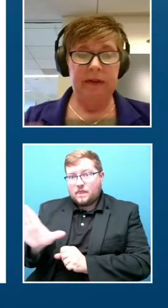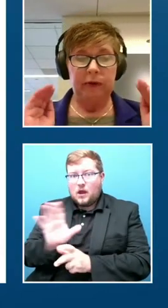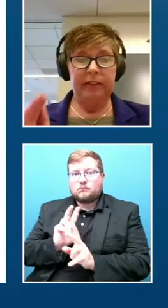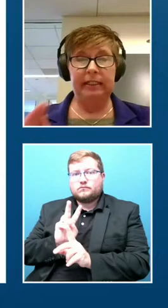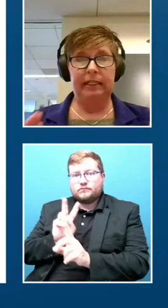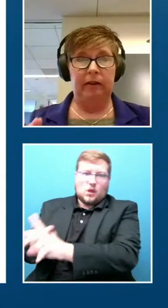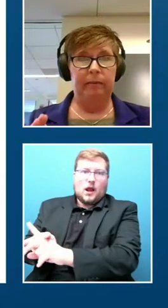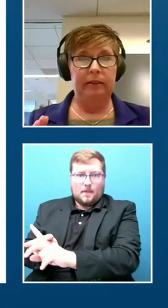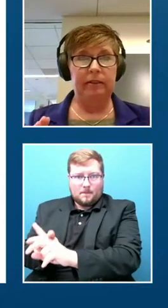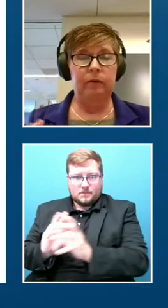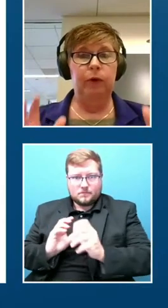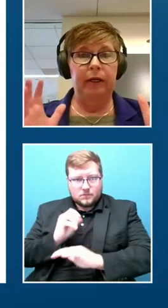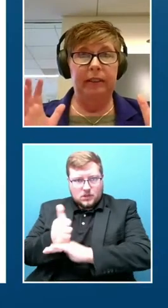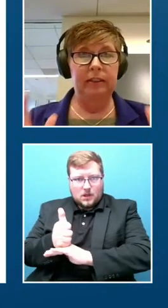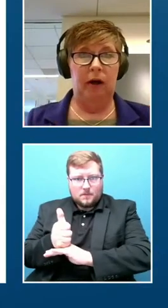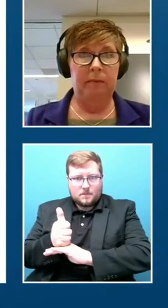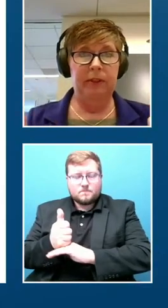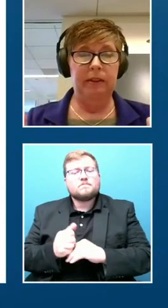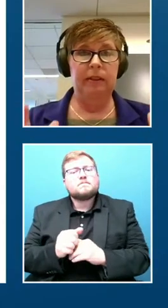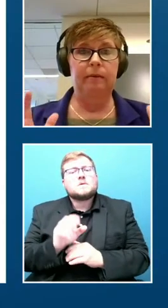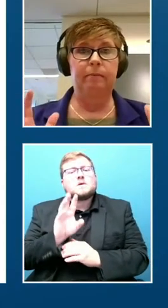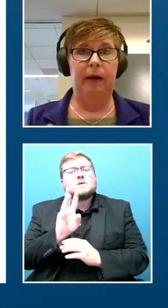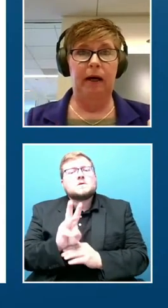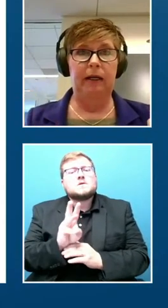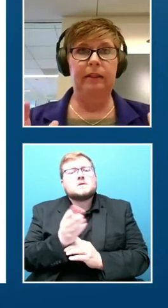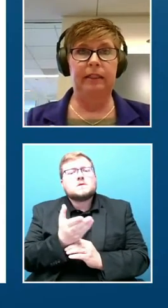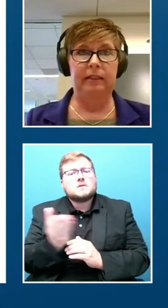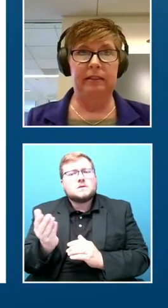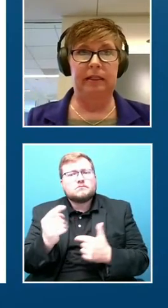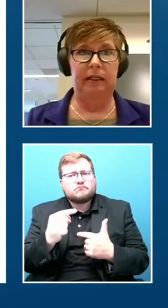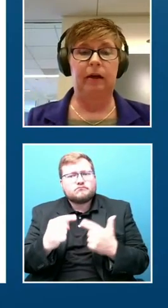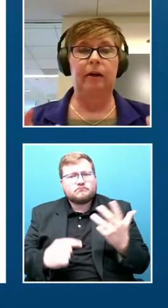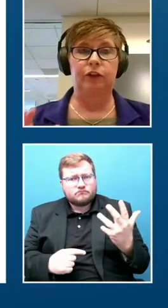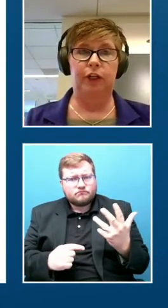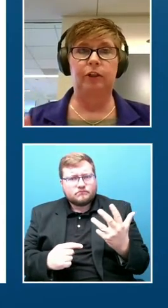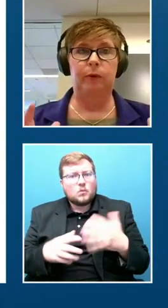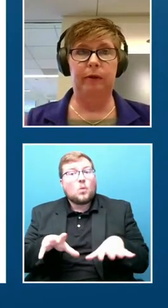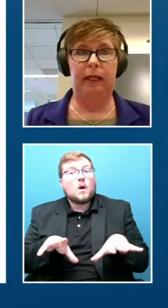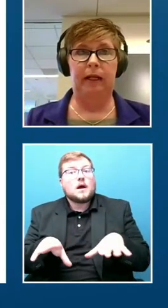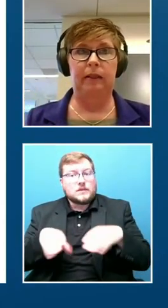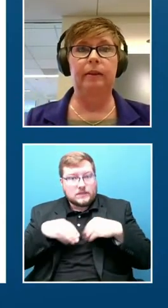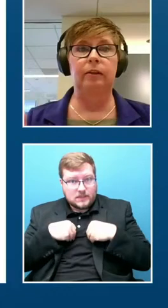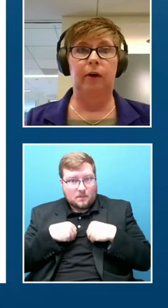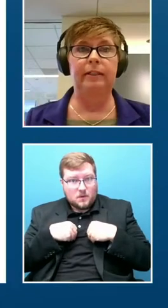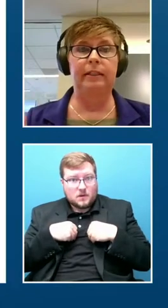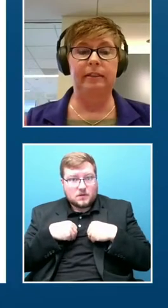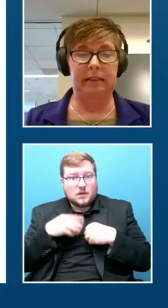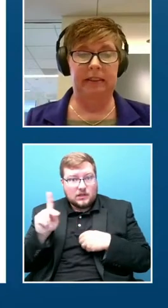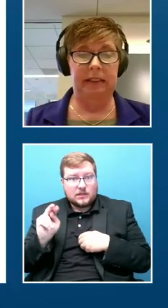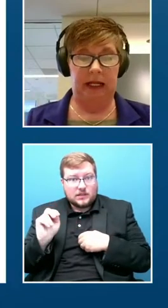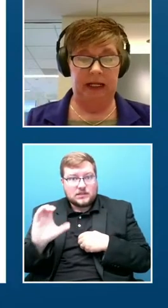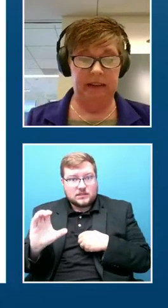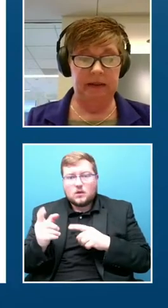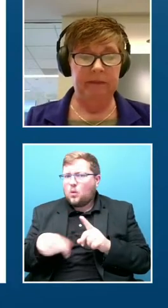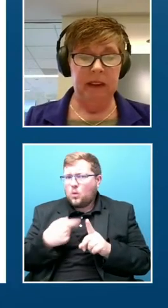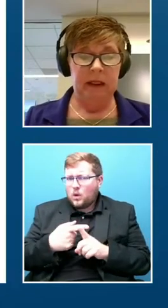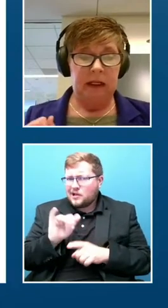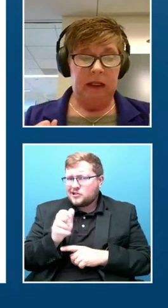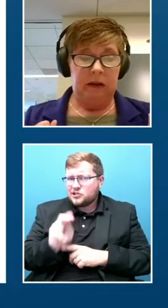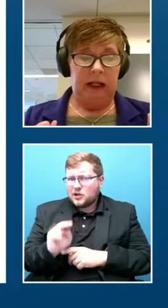In those six elements were adopted by the DNC on January 8,